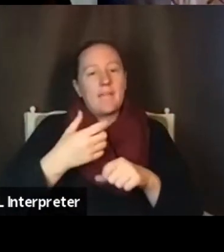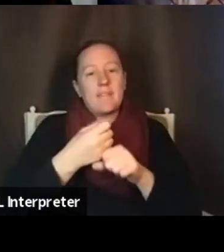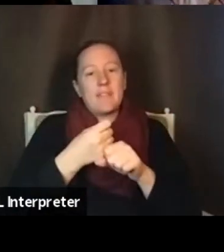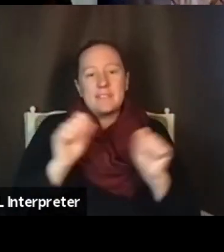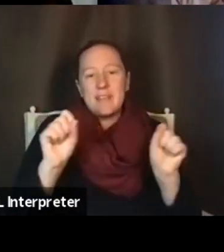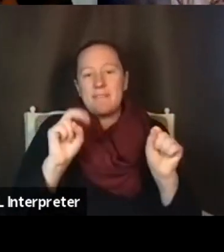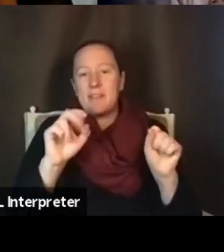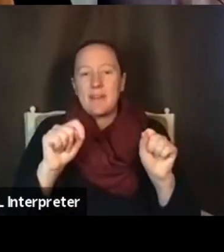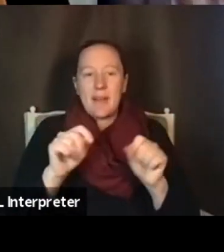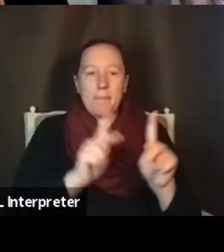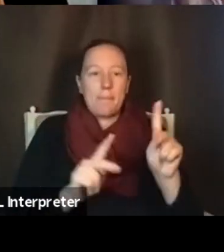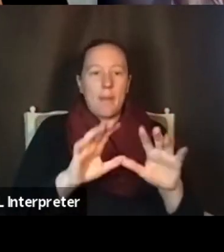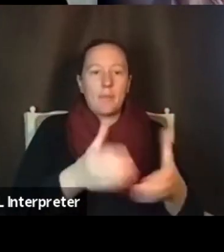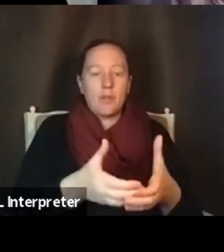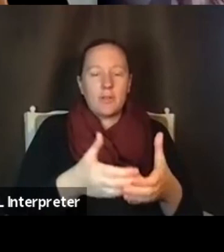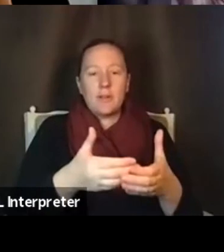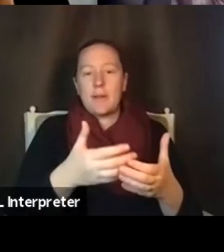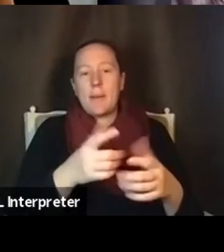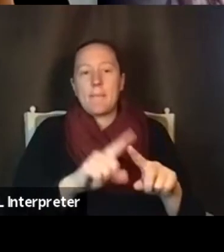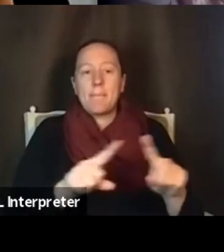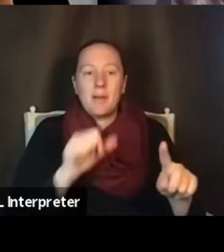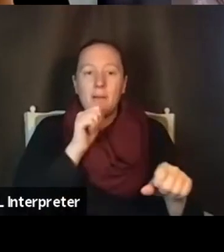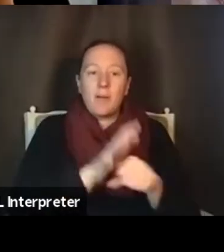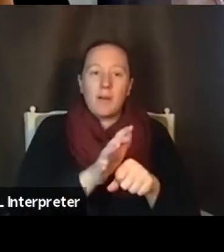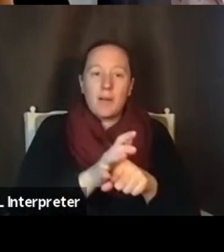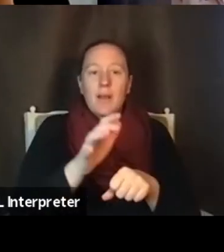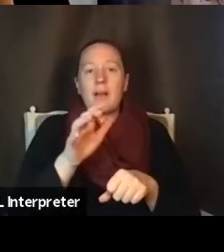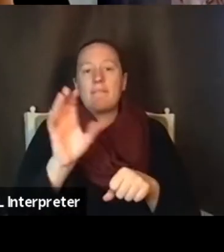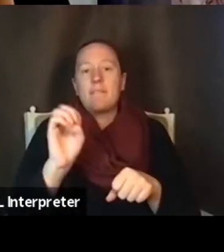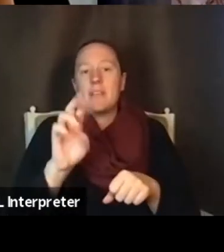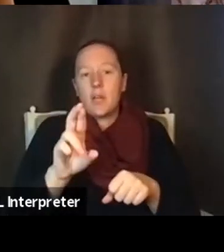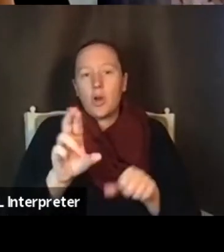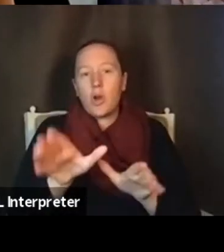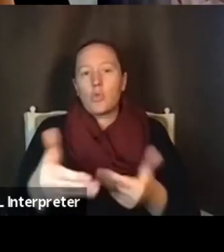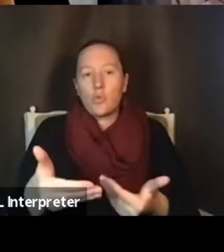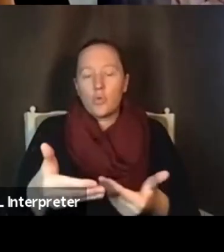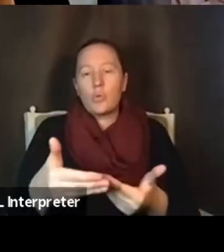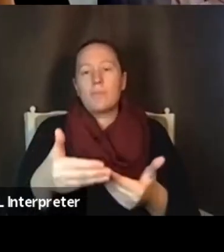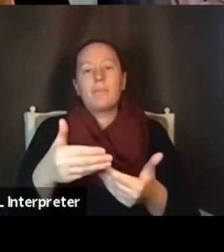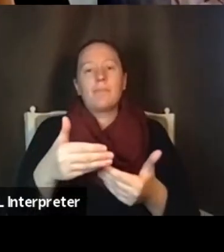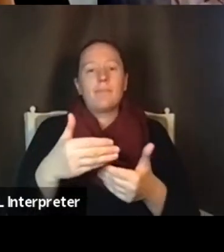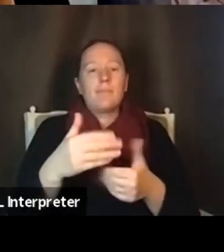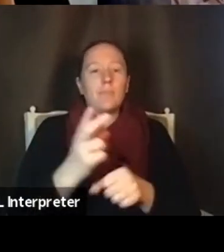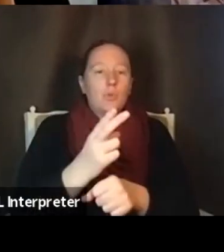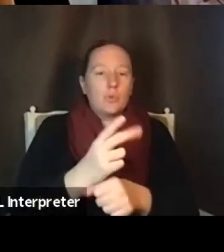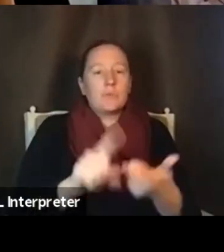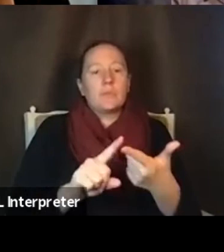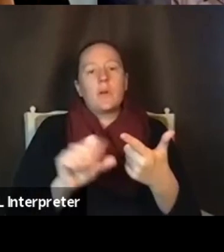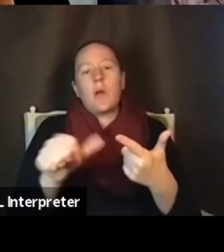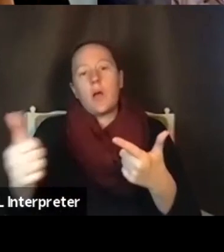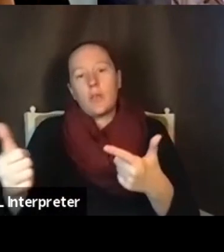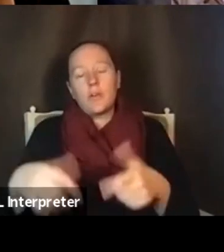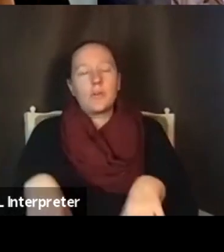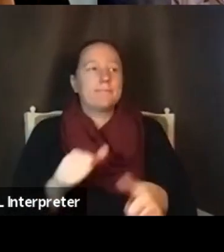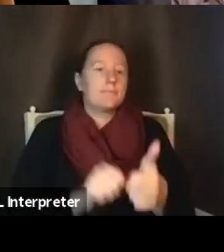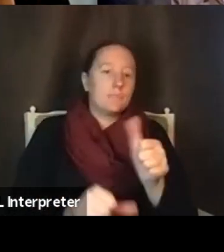also have some disparity in terms of emergency room utilization and some other indicators that are concerning, suicide,